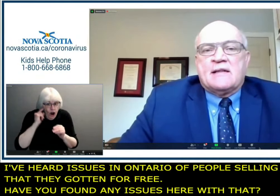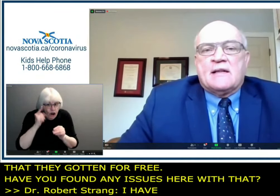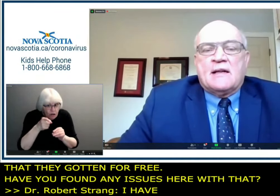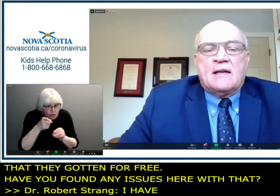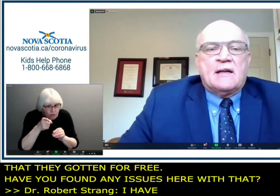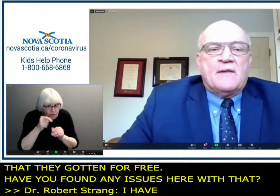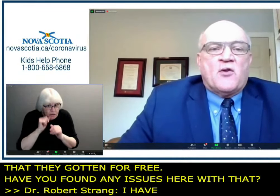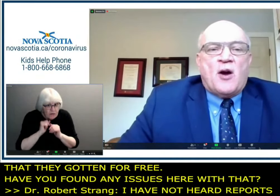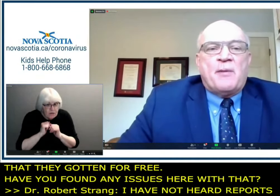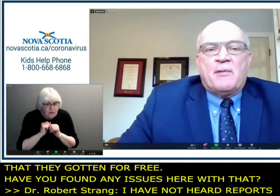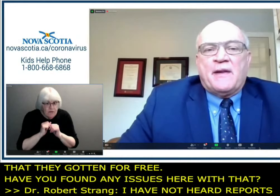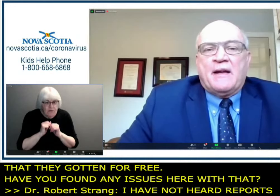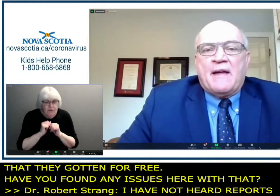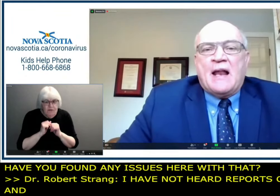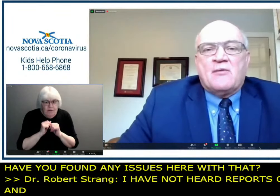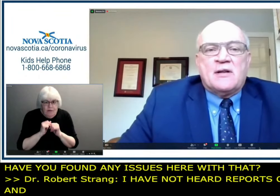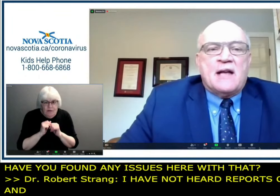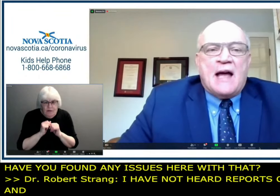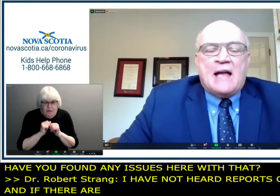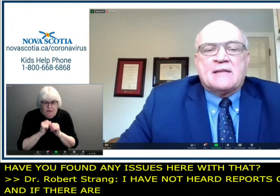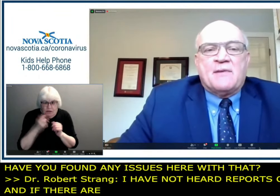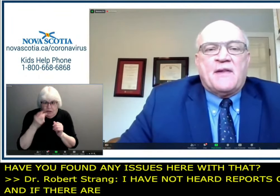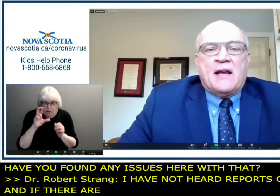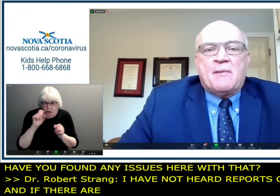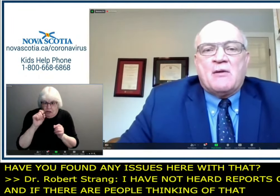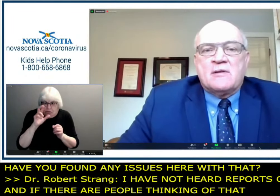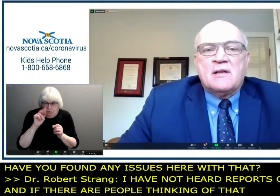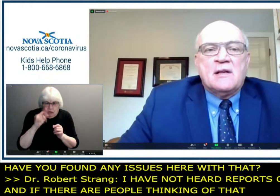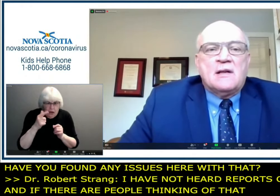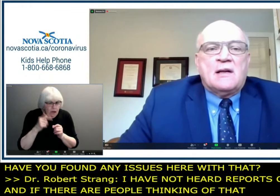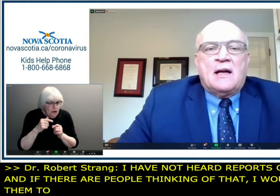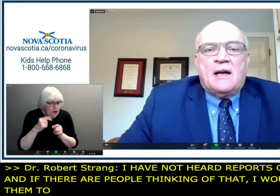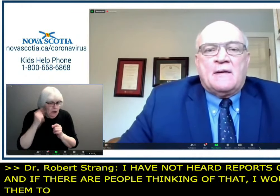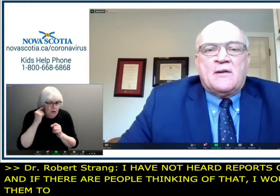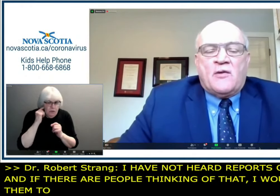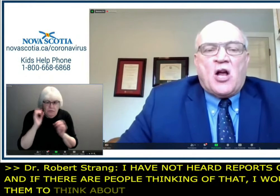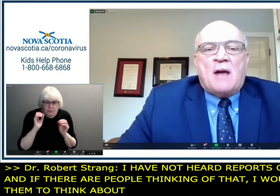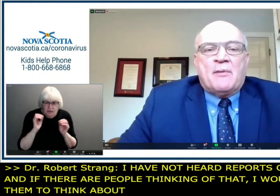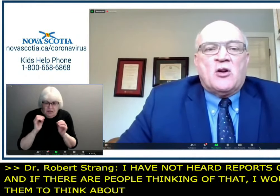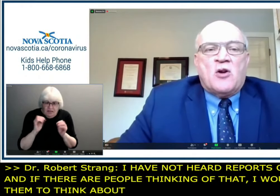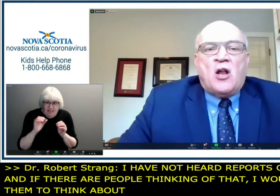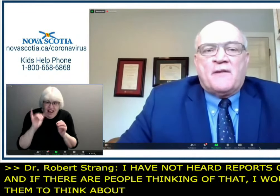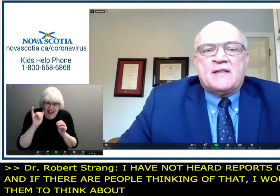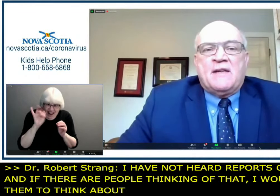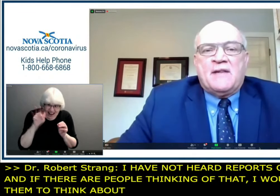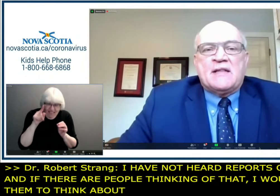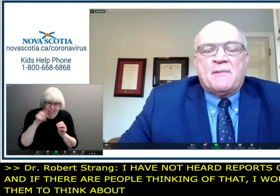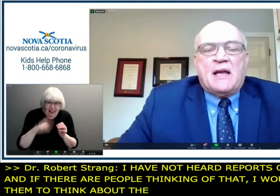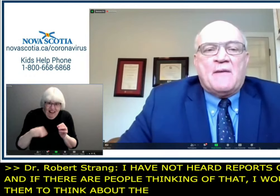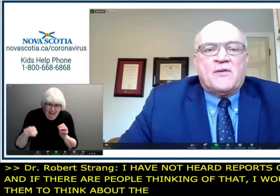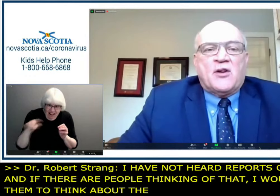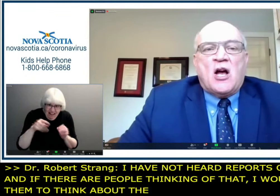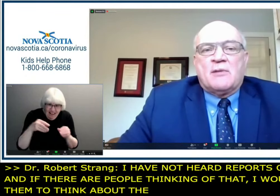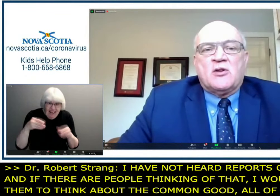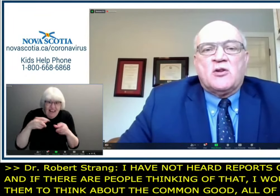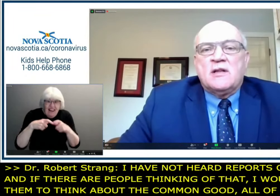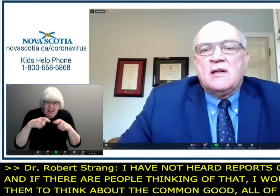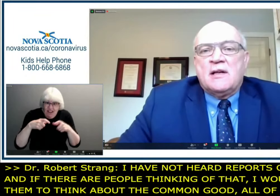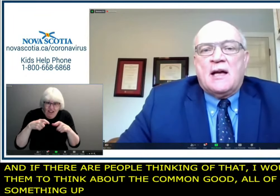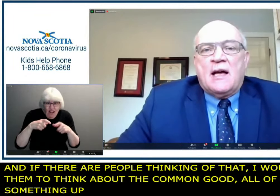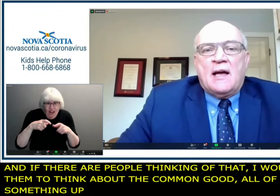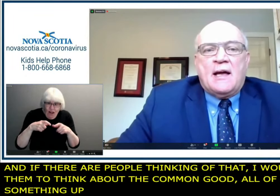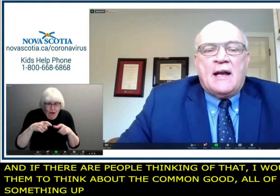that, and if there are people thinking that, I would ask them to think about the common good. All of us giving something up for the common